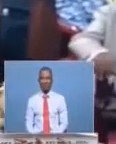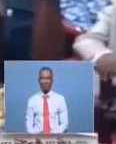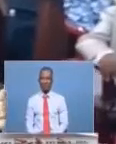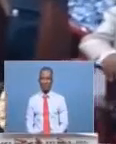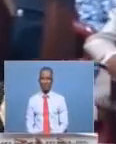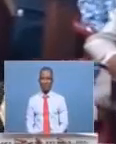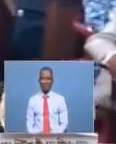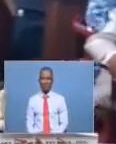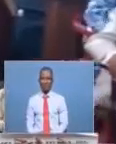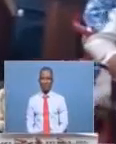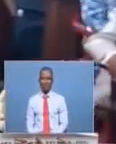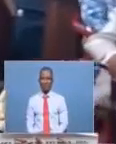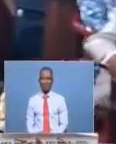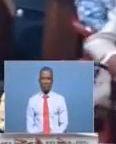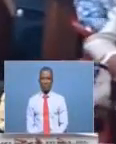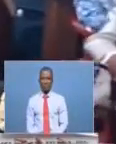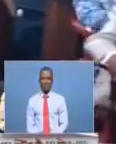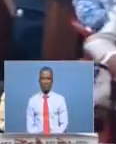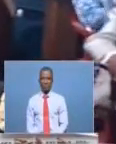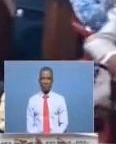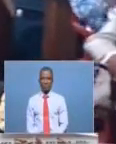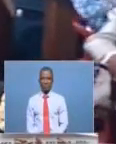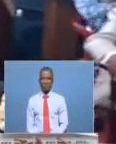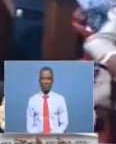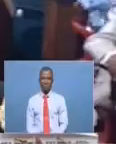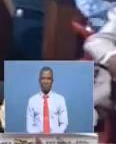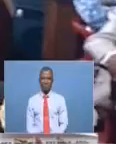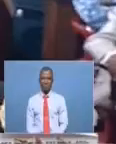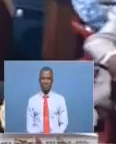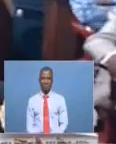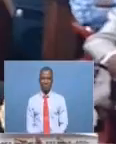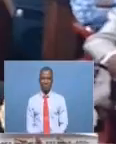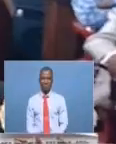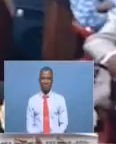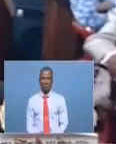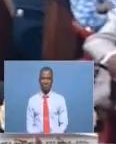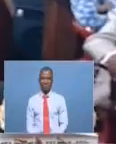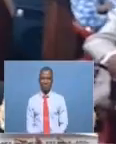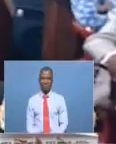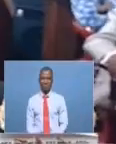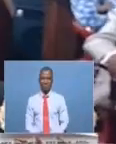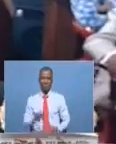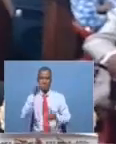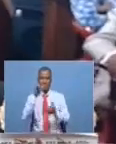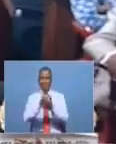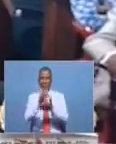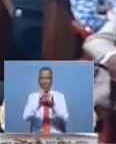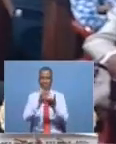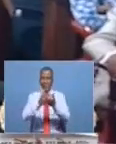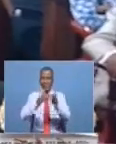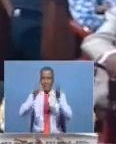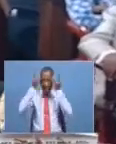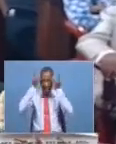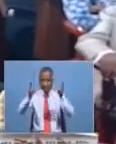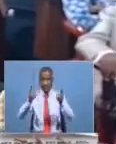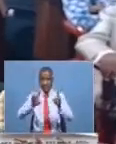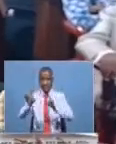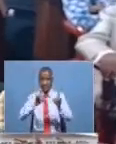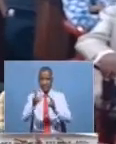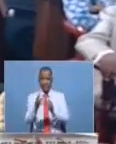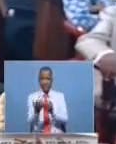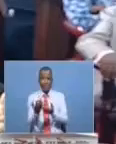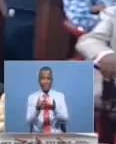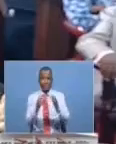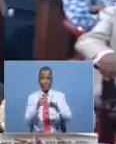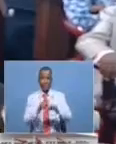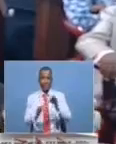authoritative articles of certain learned professors which say that a certain decision, So, my lord,